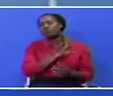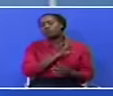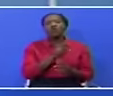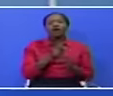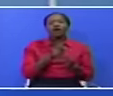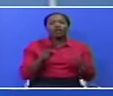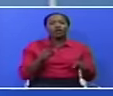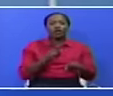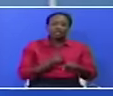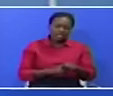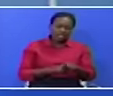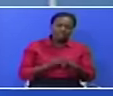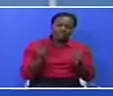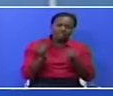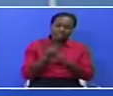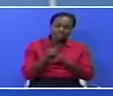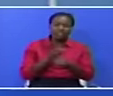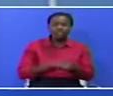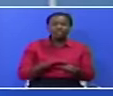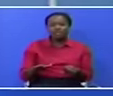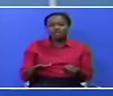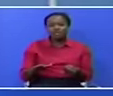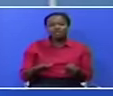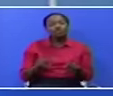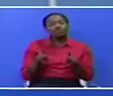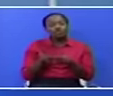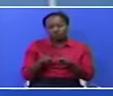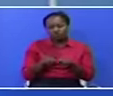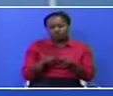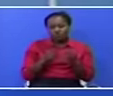to protest against the runaway graft in the country. Of course, we will keep you up to speed with that, but let's go back to our top